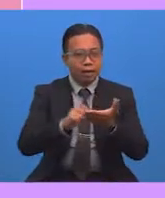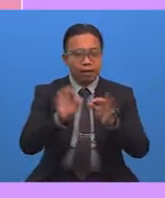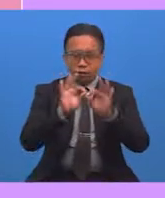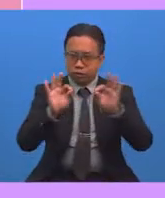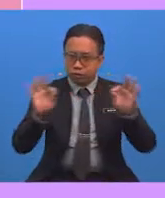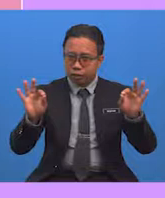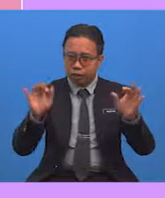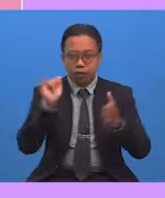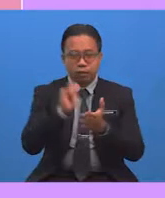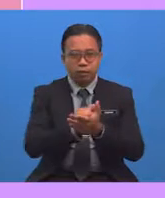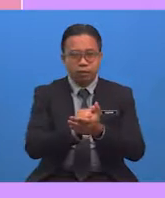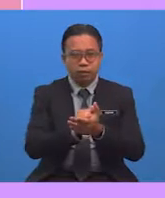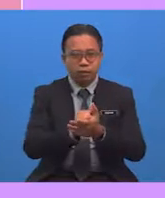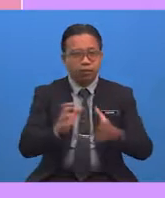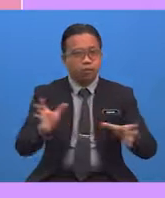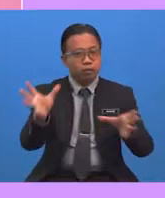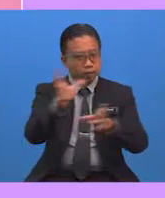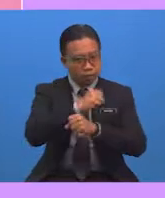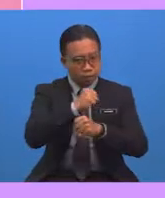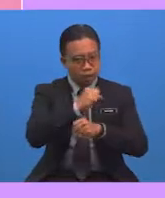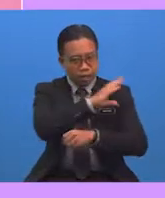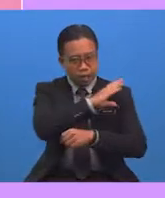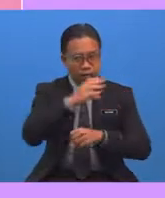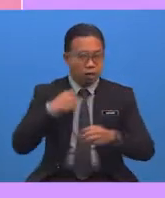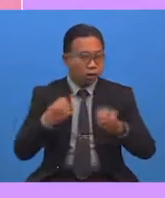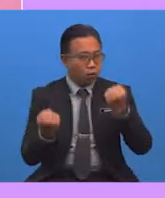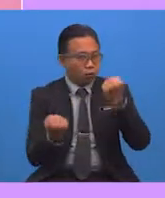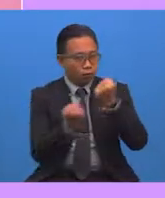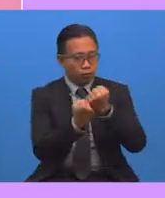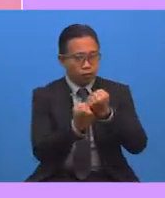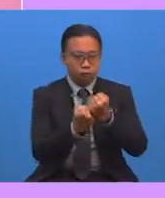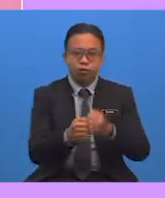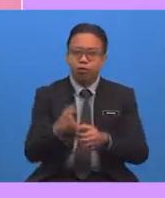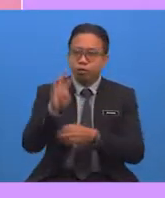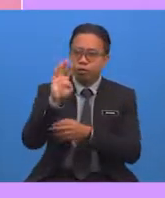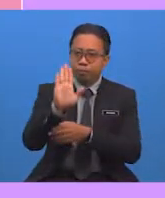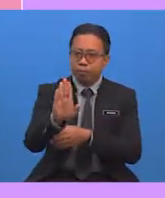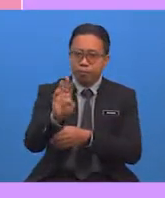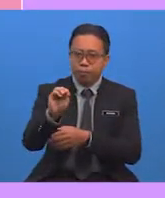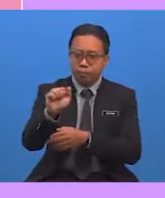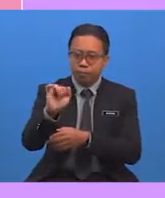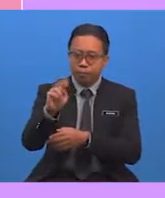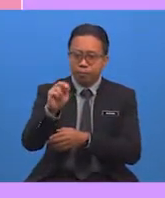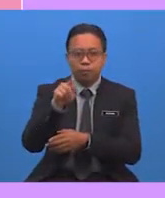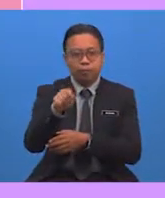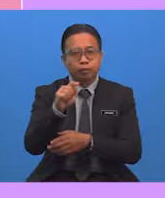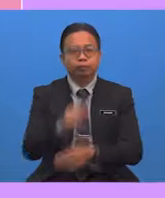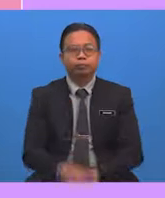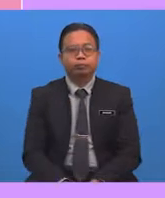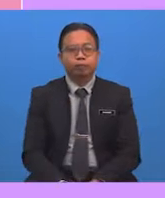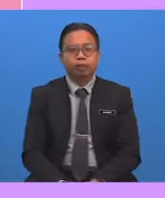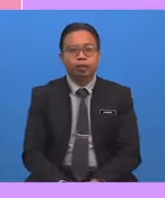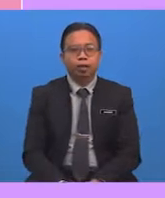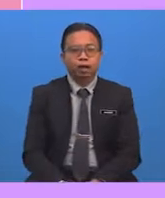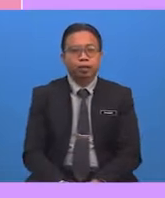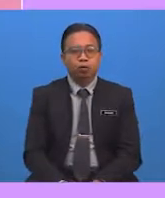sentence that summarizes and reinforces the main point. And